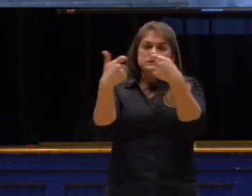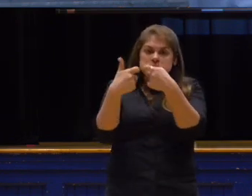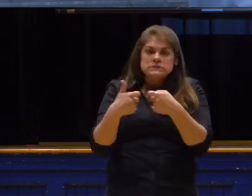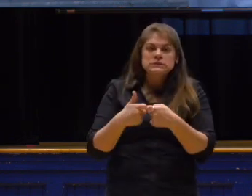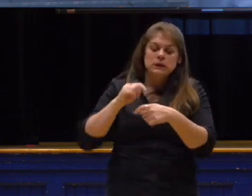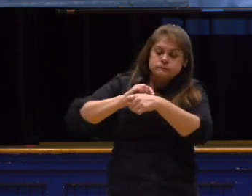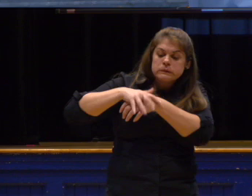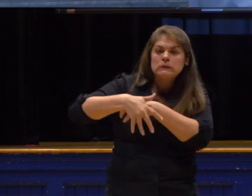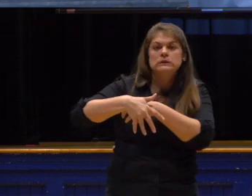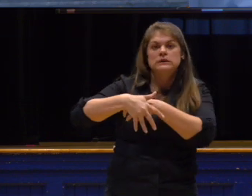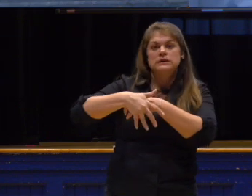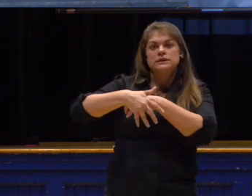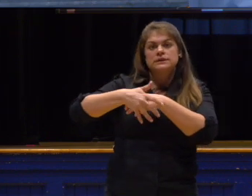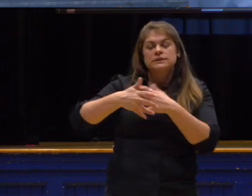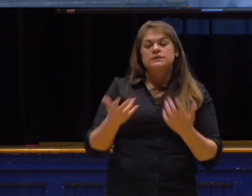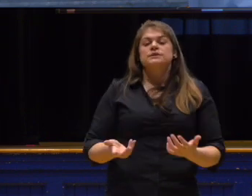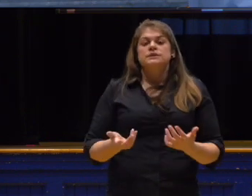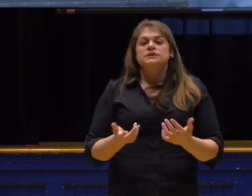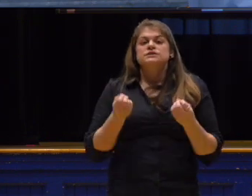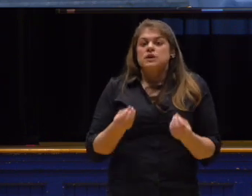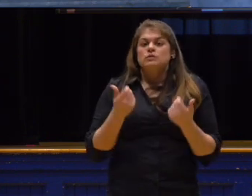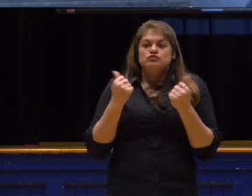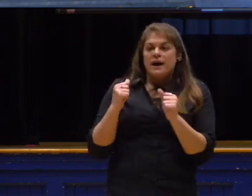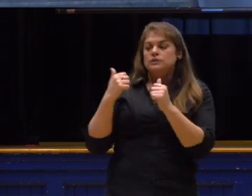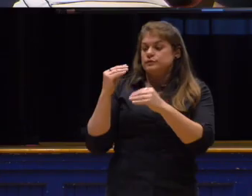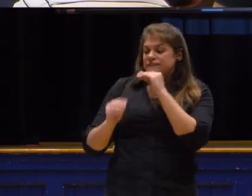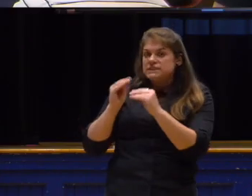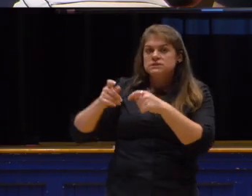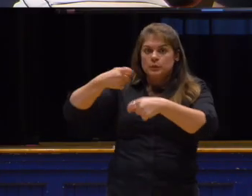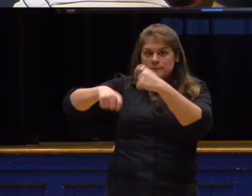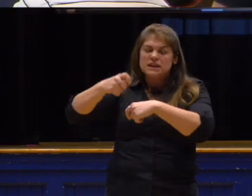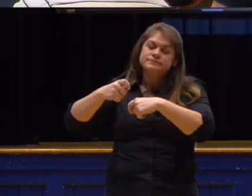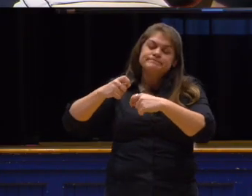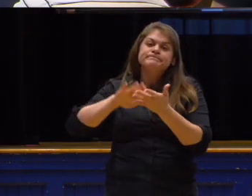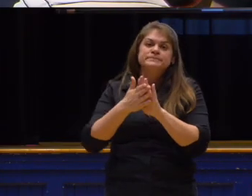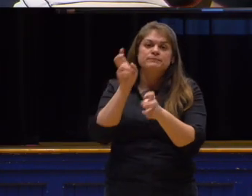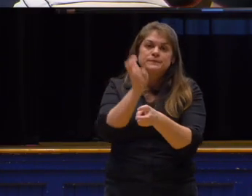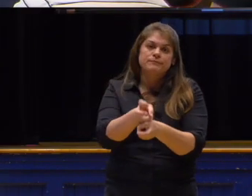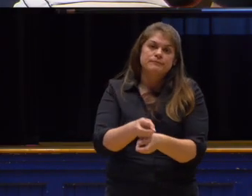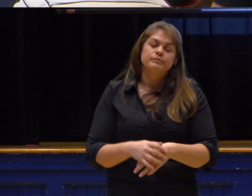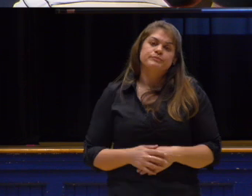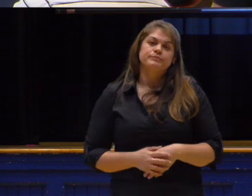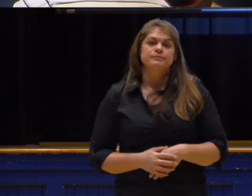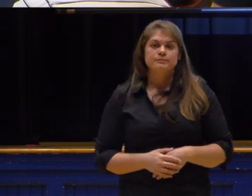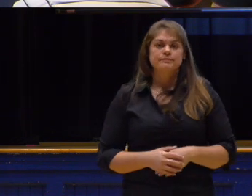direct buried, not in conduits. So trying to fix some of these is a little difficult.